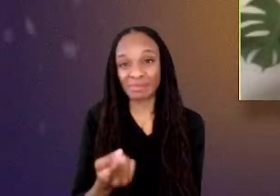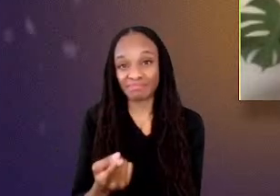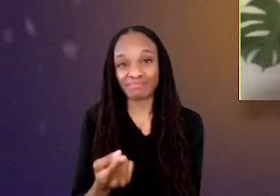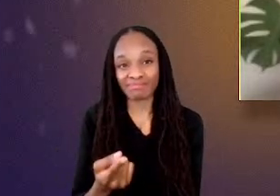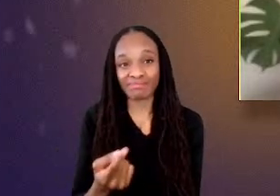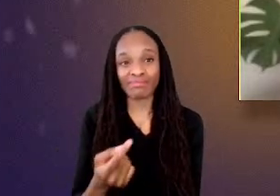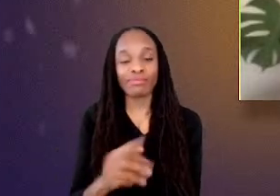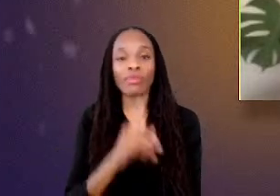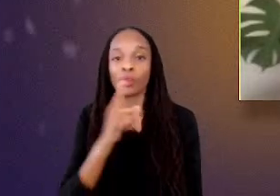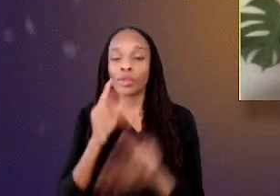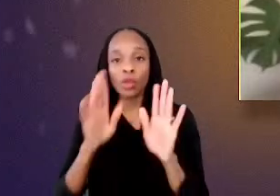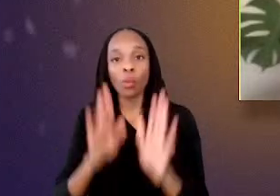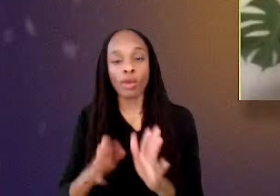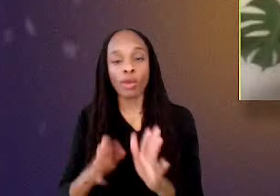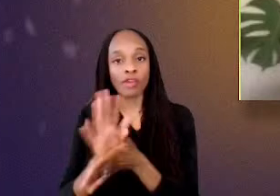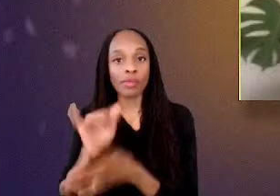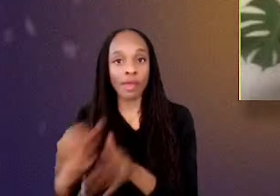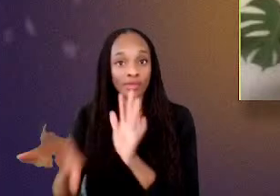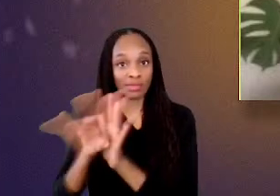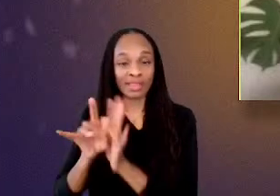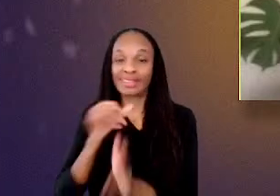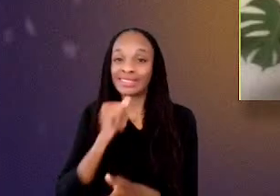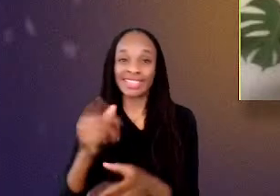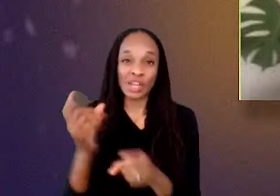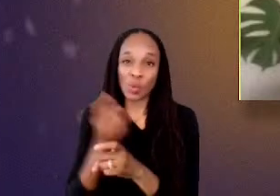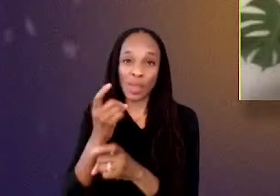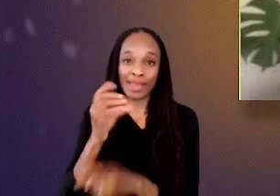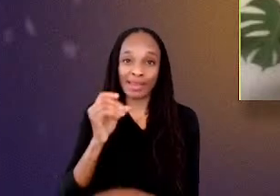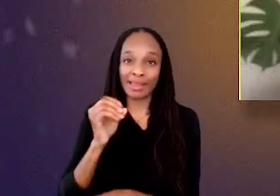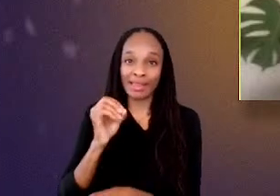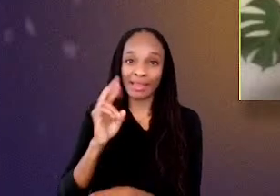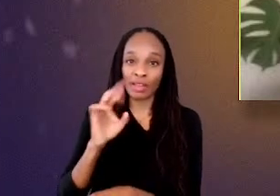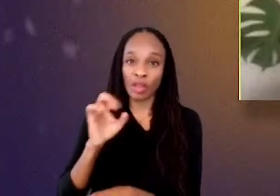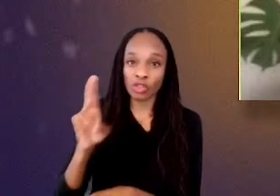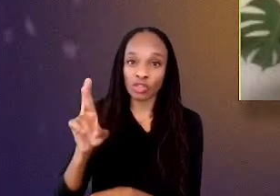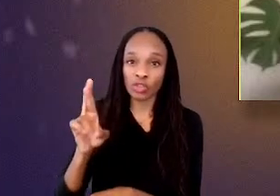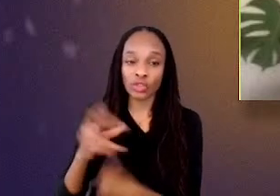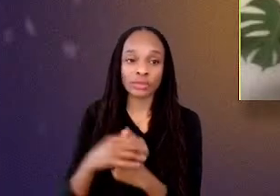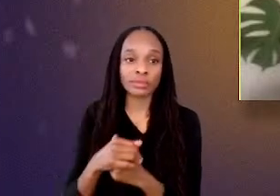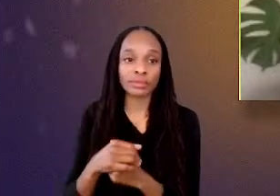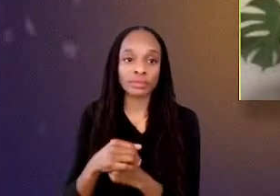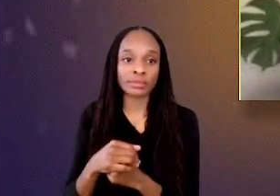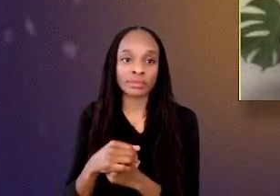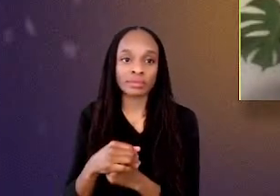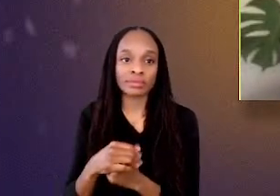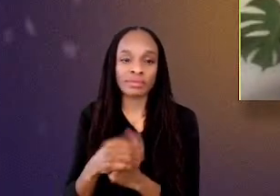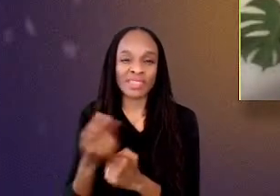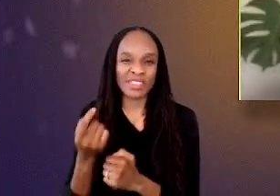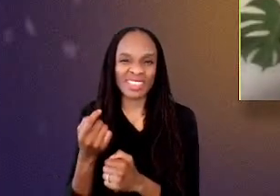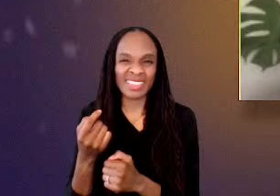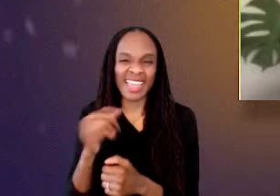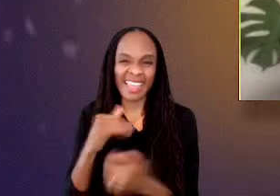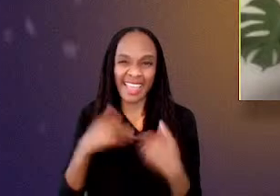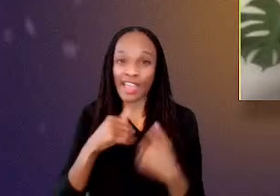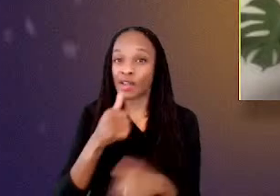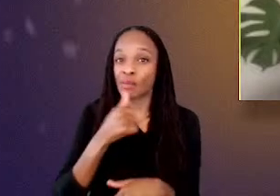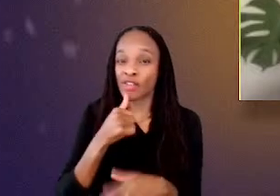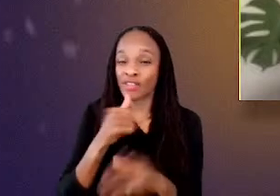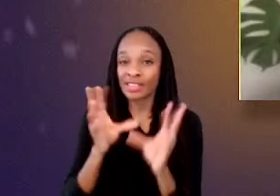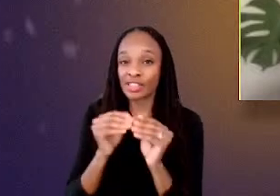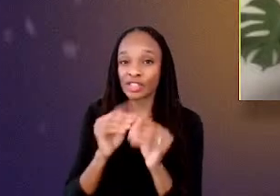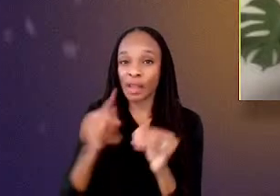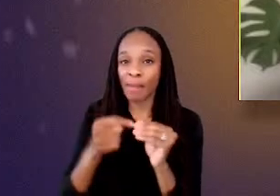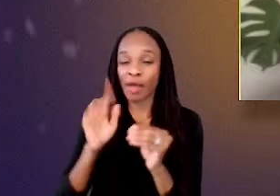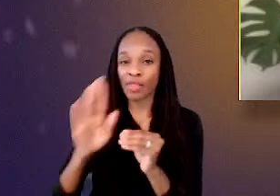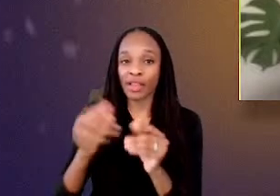really wonderful film that got nominated and didn't win an Oscar did kind of like a private session on their campaign, and